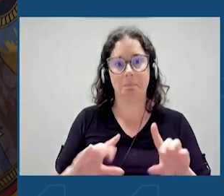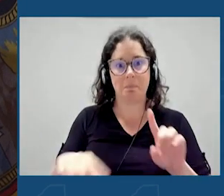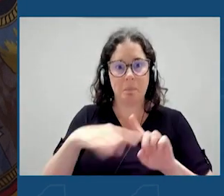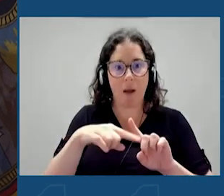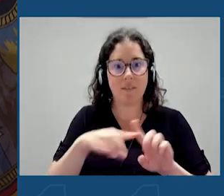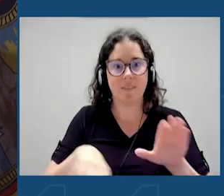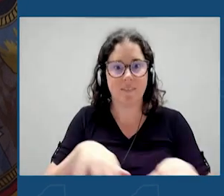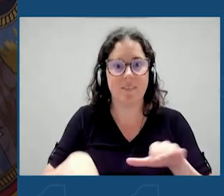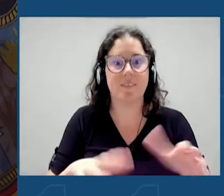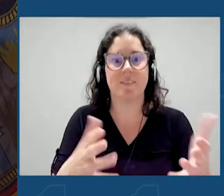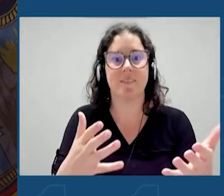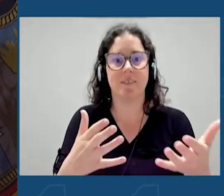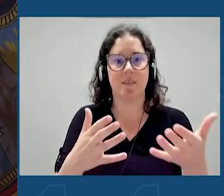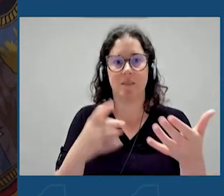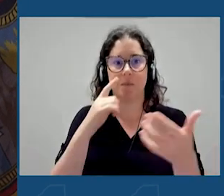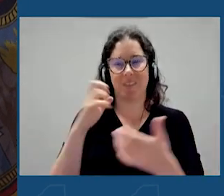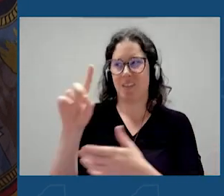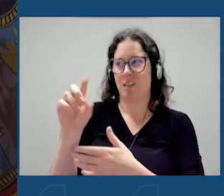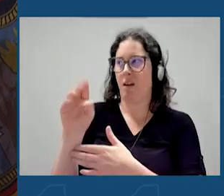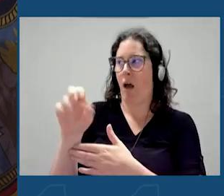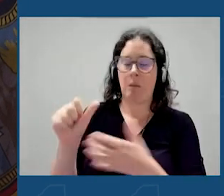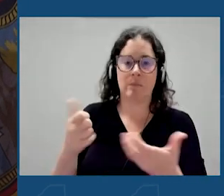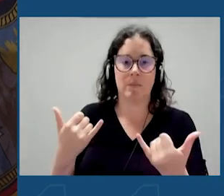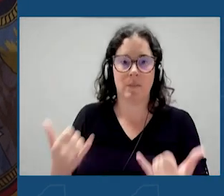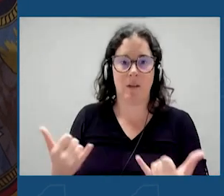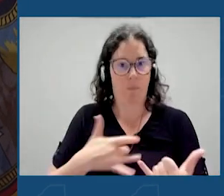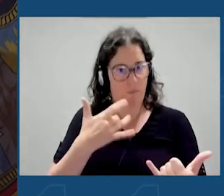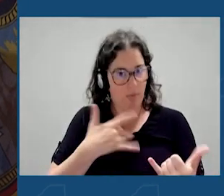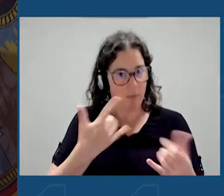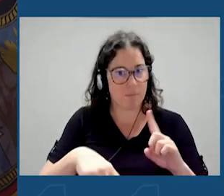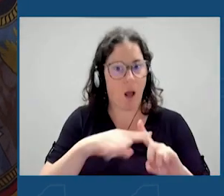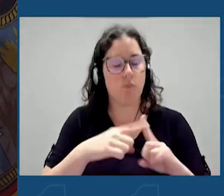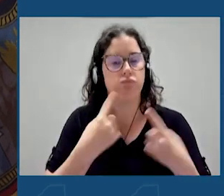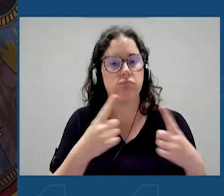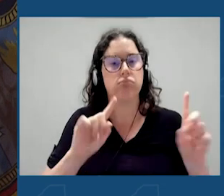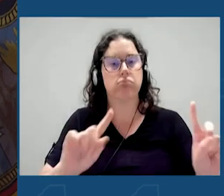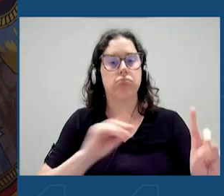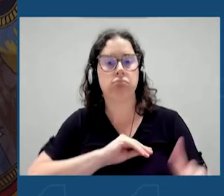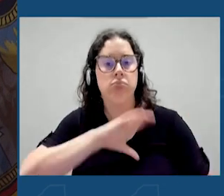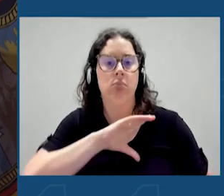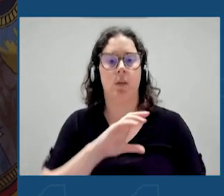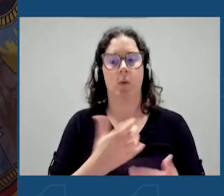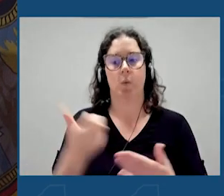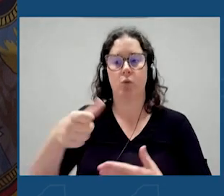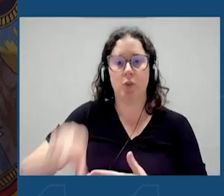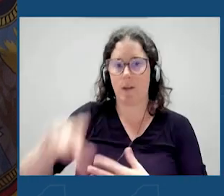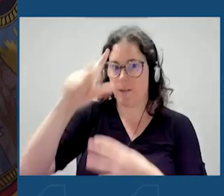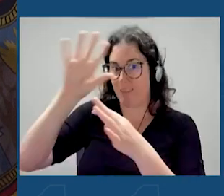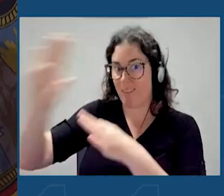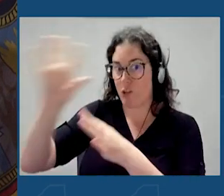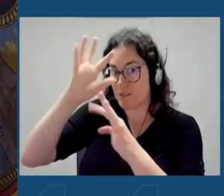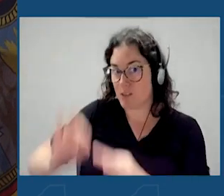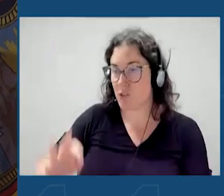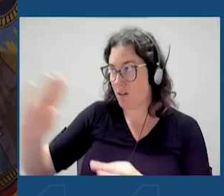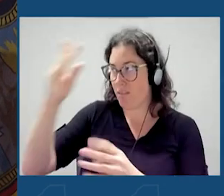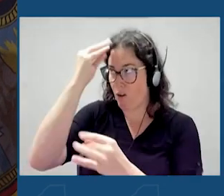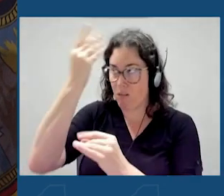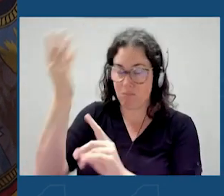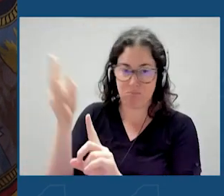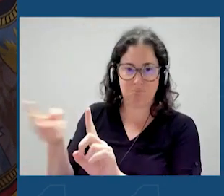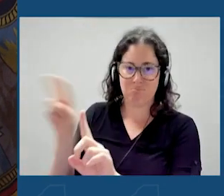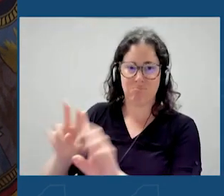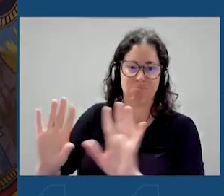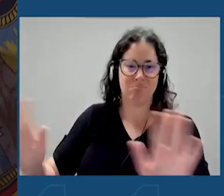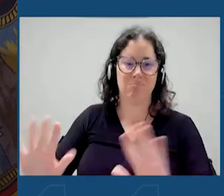wake of Dobbs. Today, we are rejecting the decision and the thinking behind that decision. We stand here